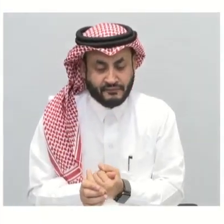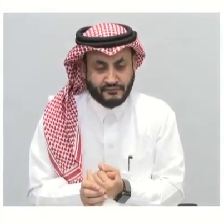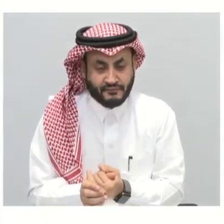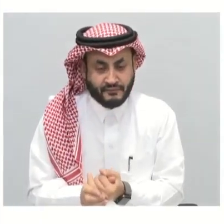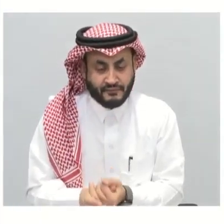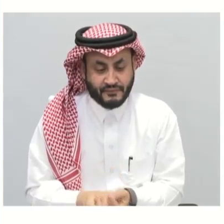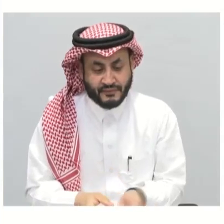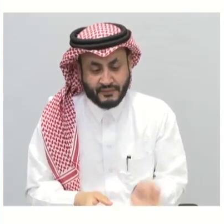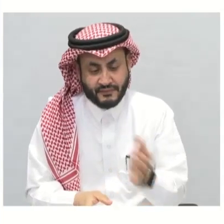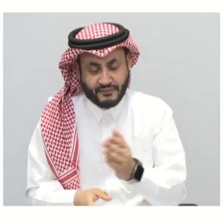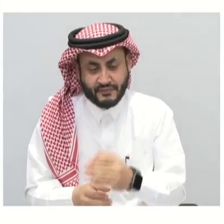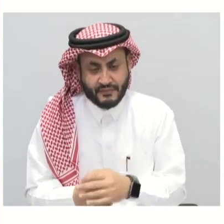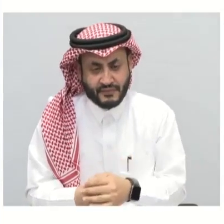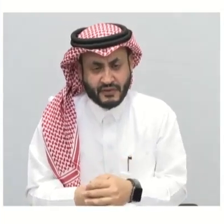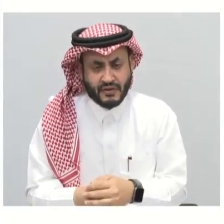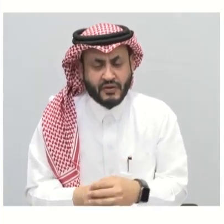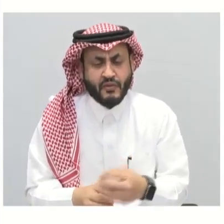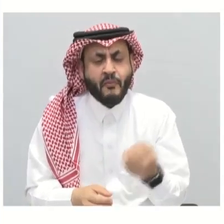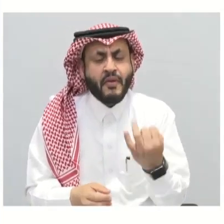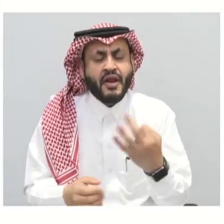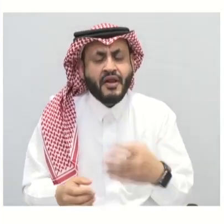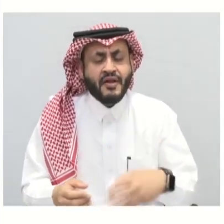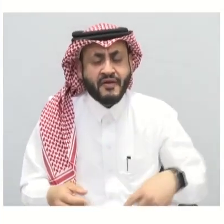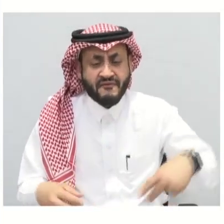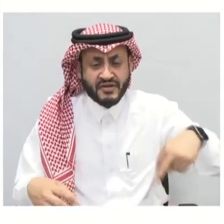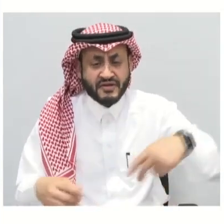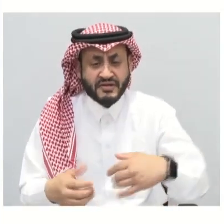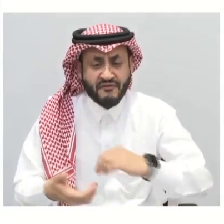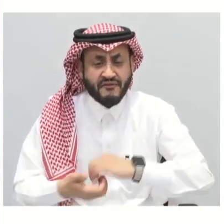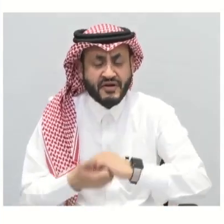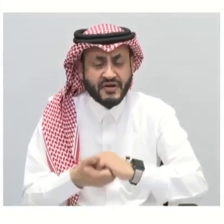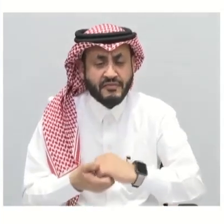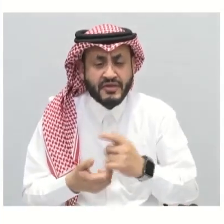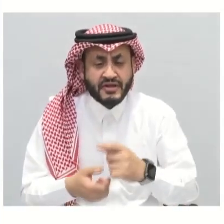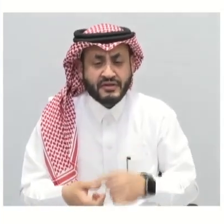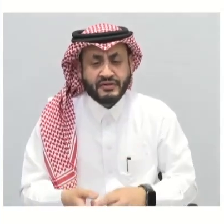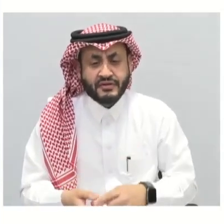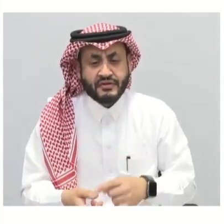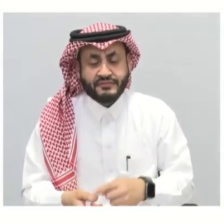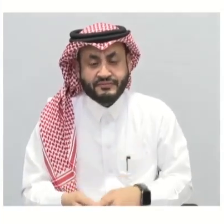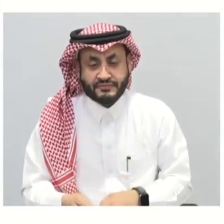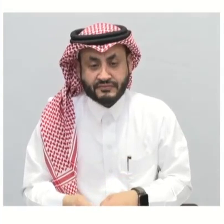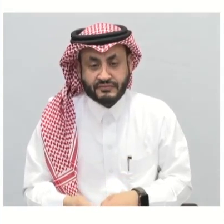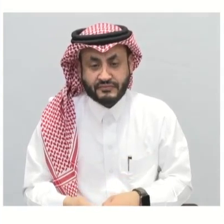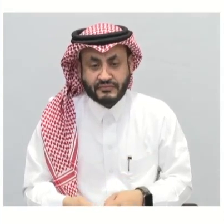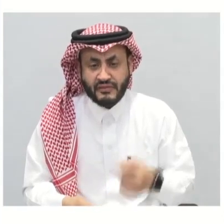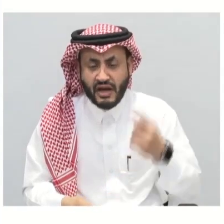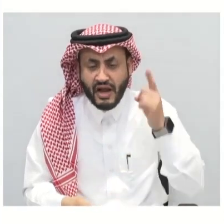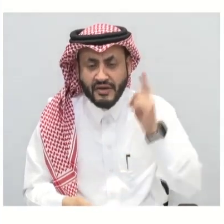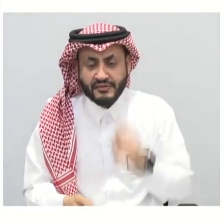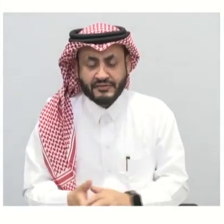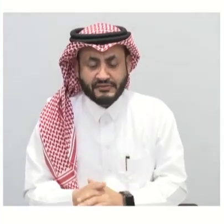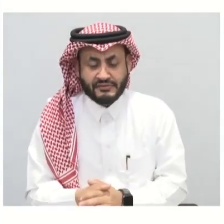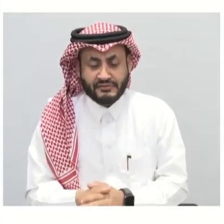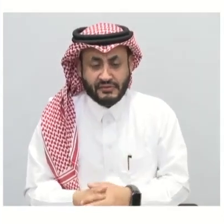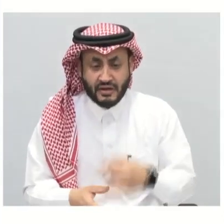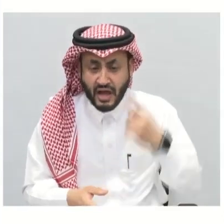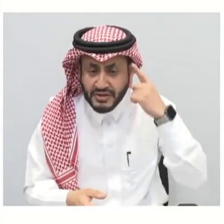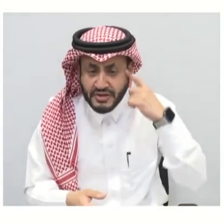And here we have, we are visiting friends on Saturday afternoon. We are visiting friends